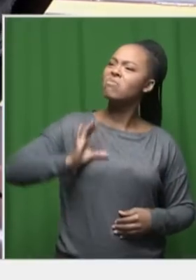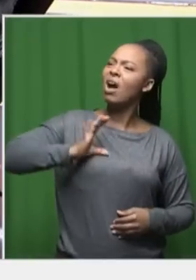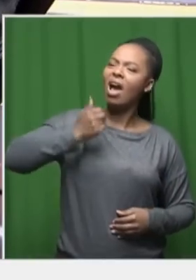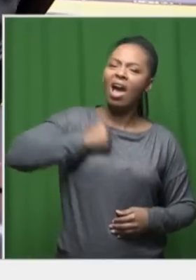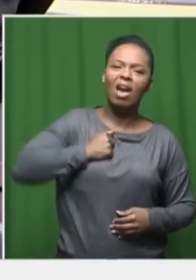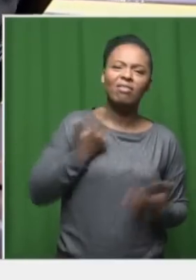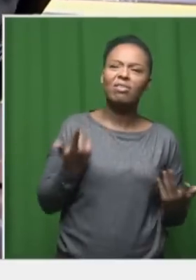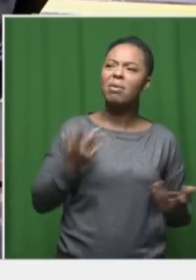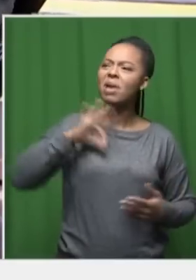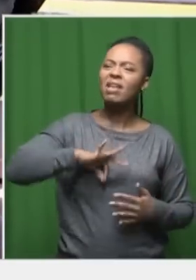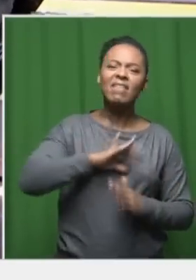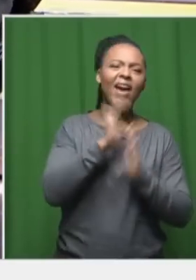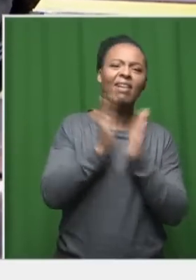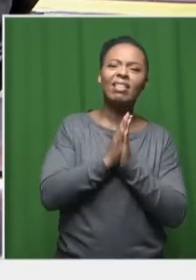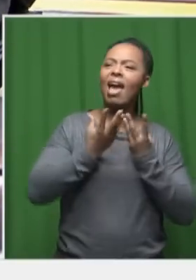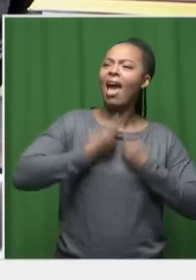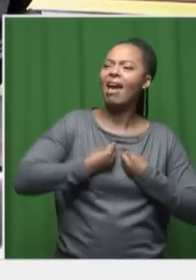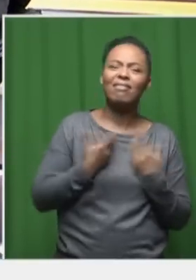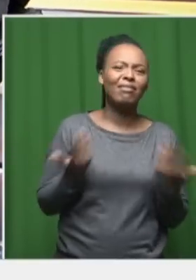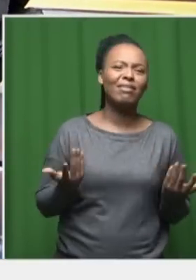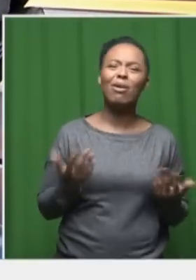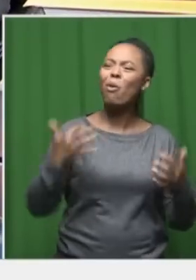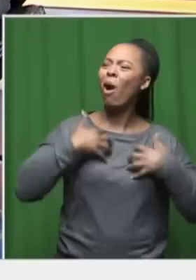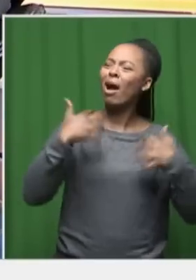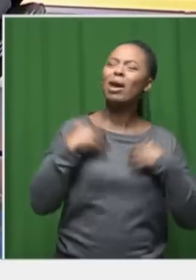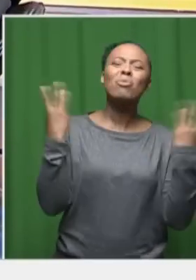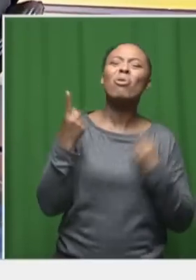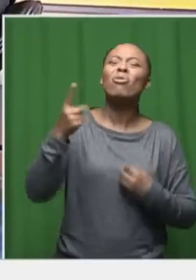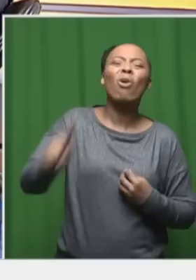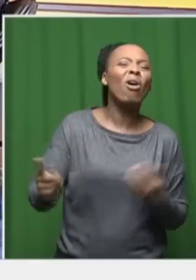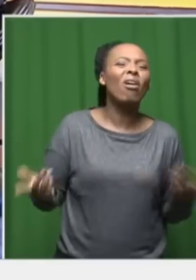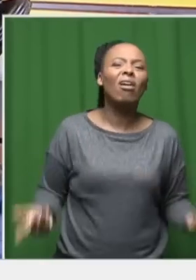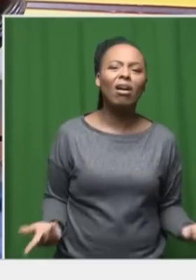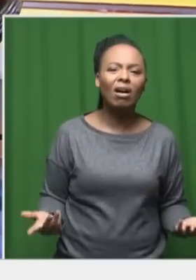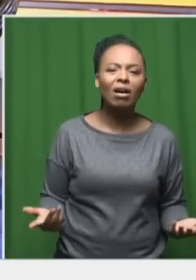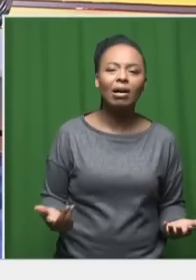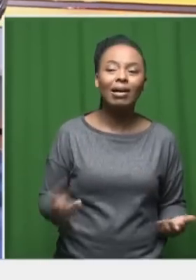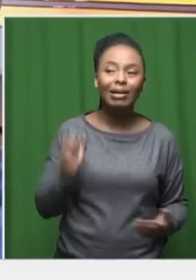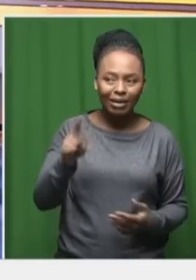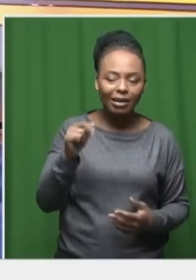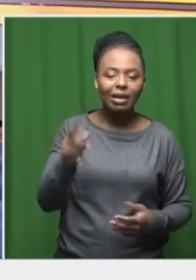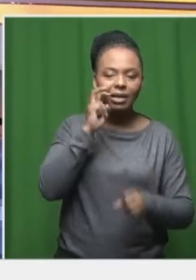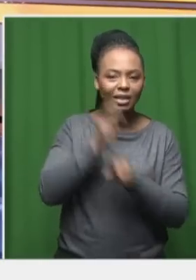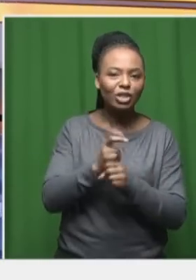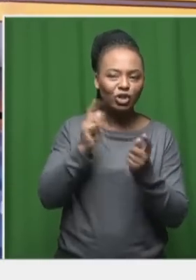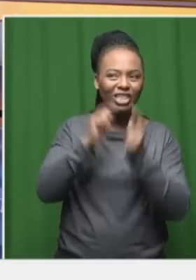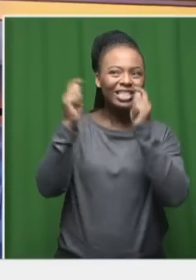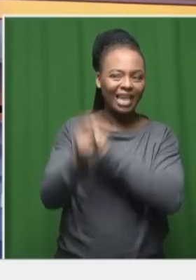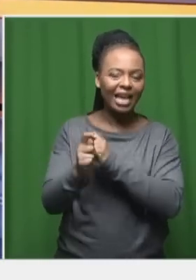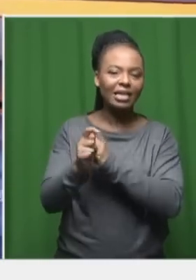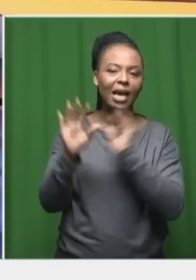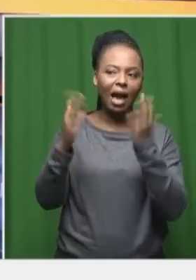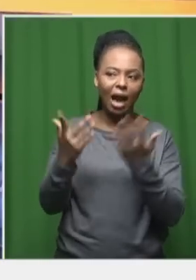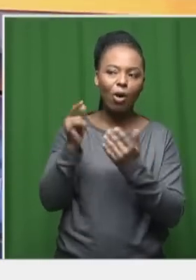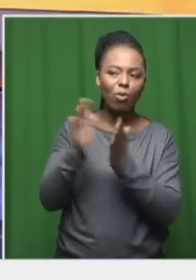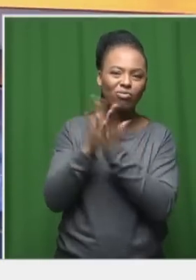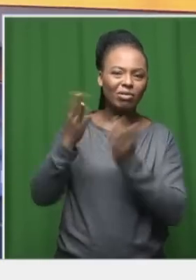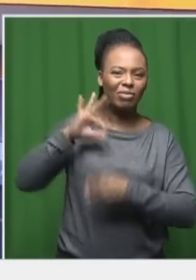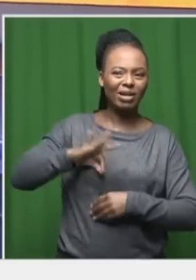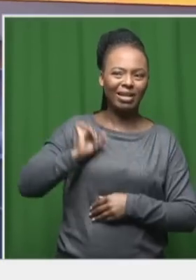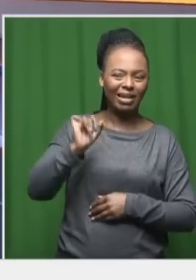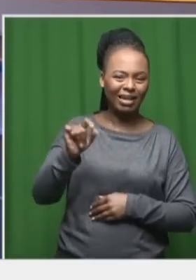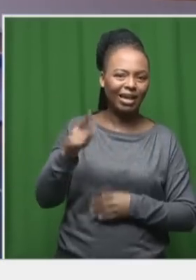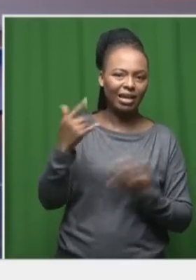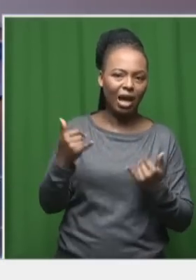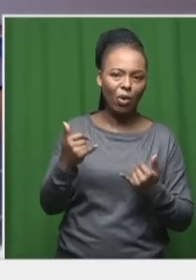look, I'll appease them with a few little crumbs by saying, listen, we're going to change the ministerial handbook. And number two, they love this. We're going to set up a commission of inquiry to